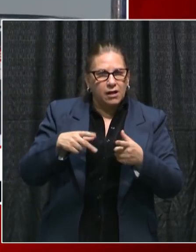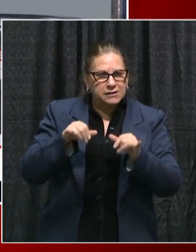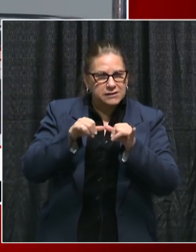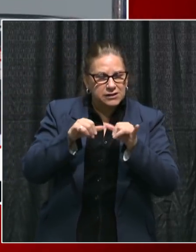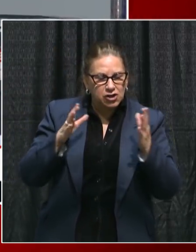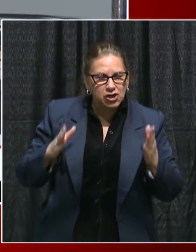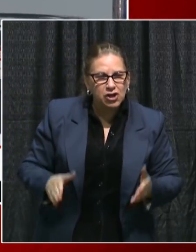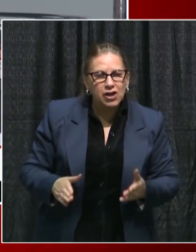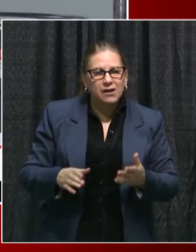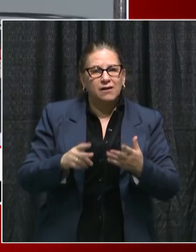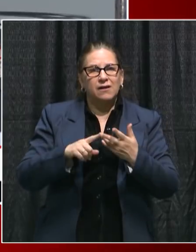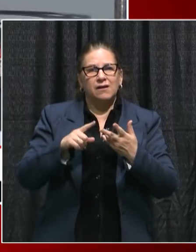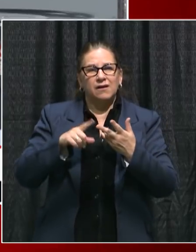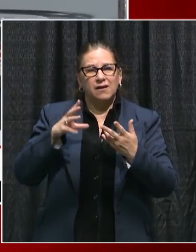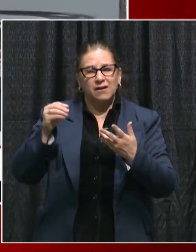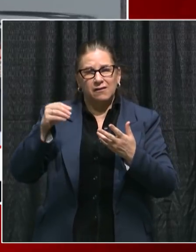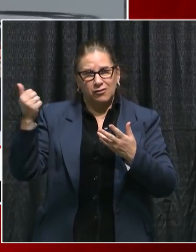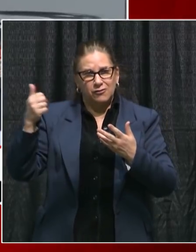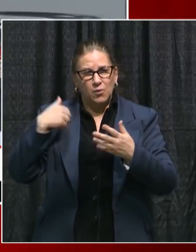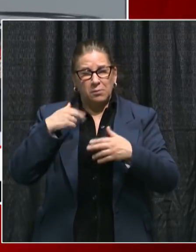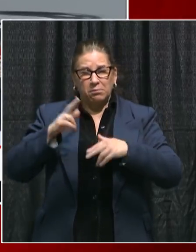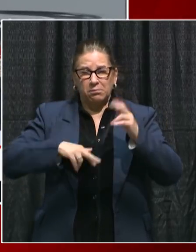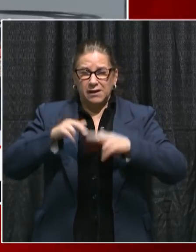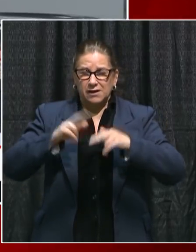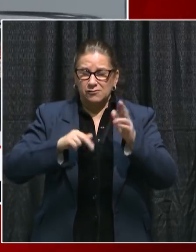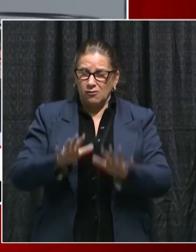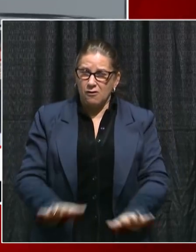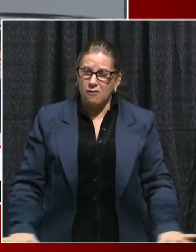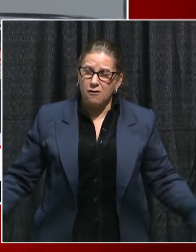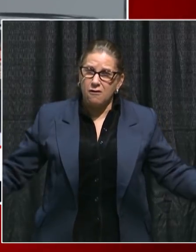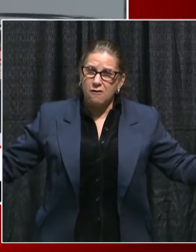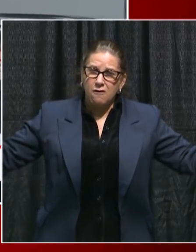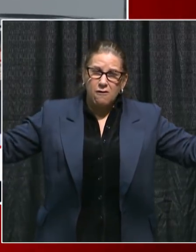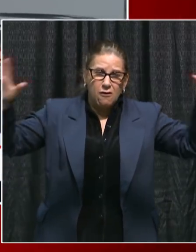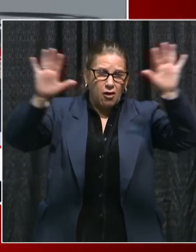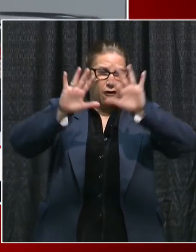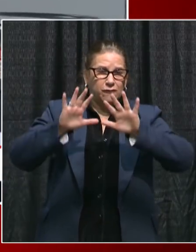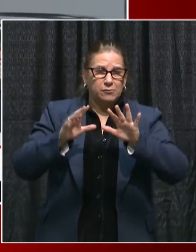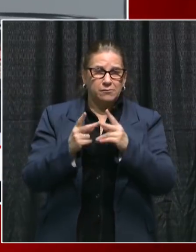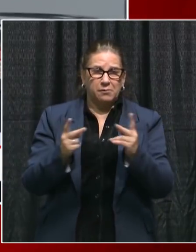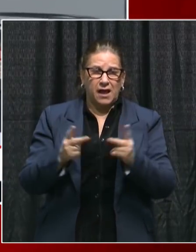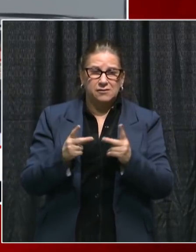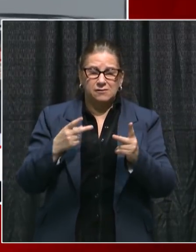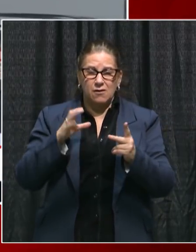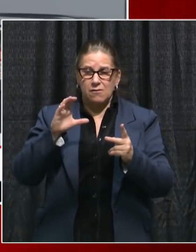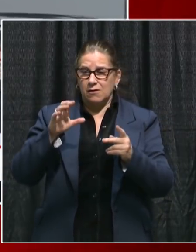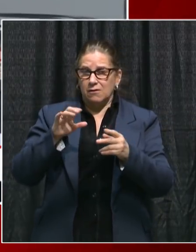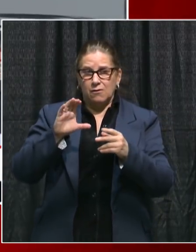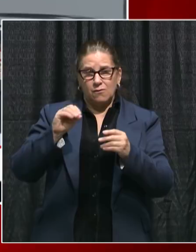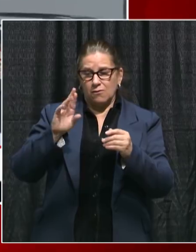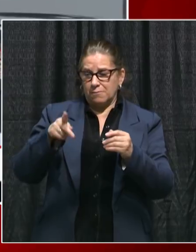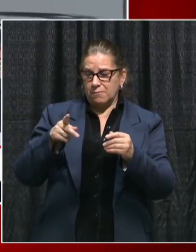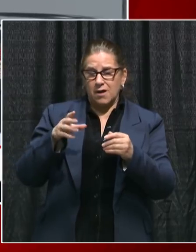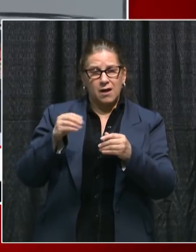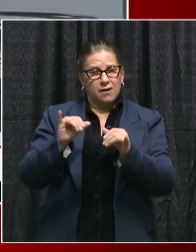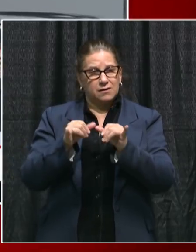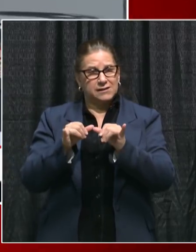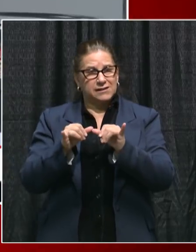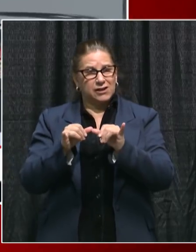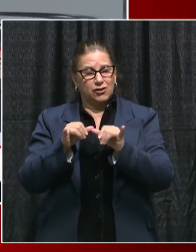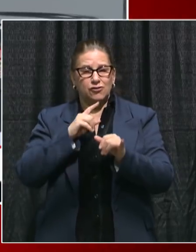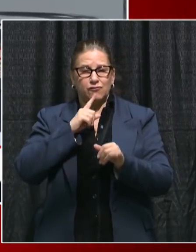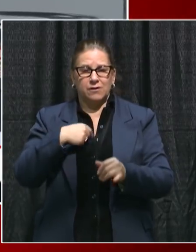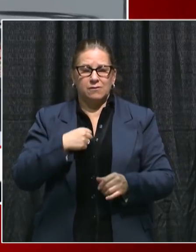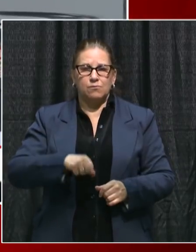world, but I can't think of a more viable thing for the Corps of Engineers is to do to step up to give you, like you said, an insurance policy so that